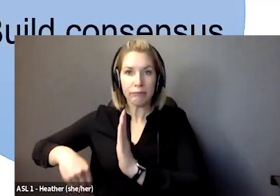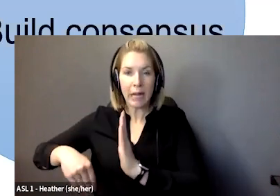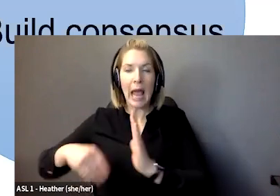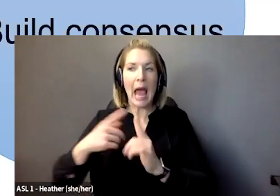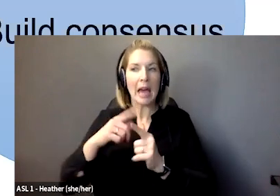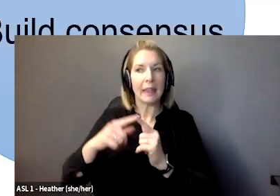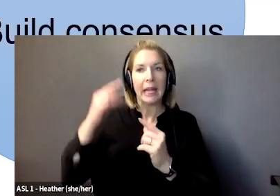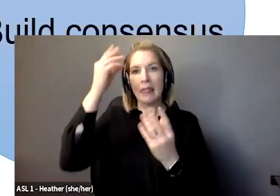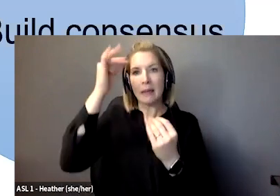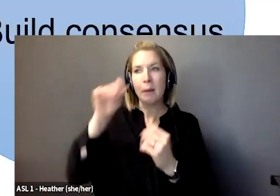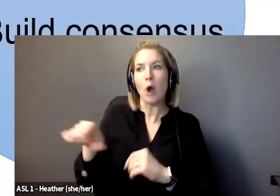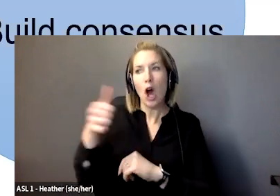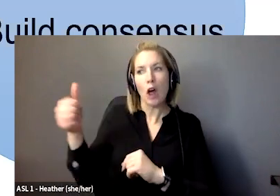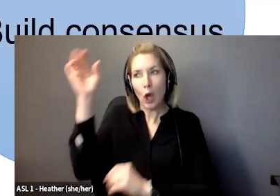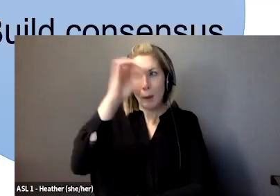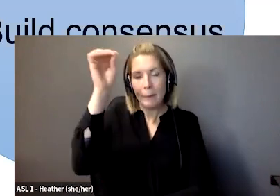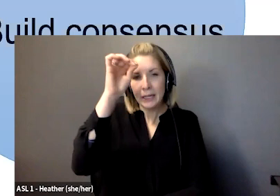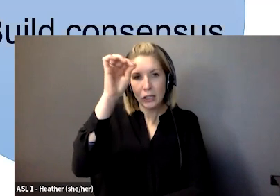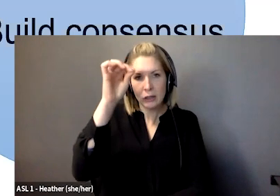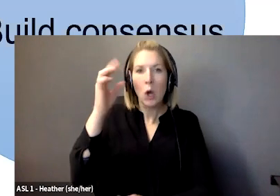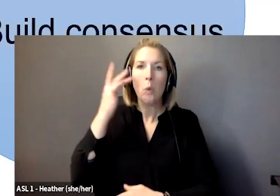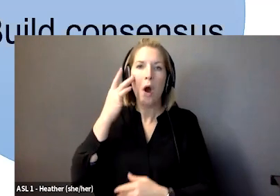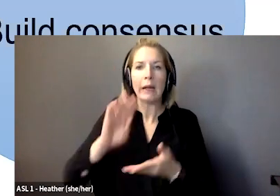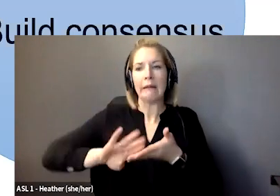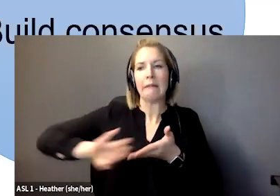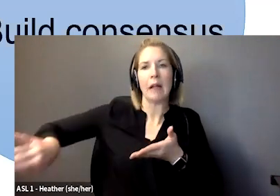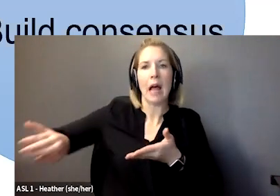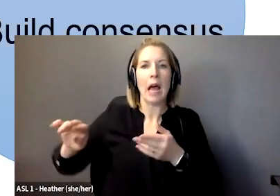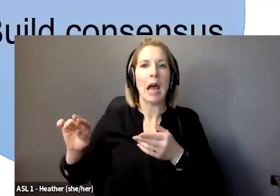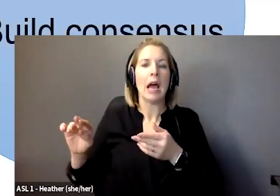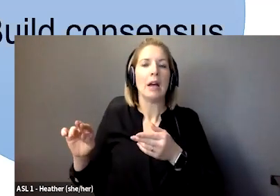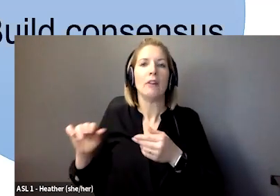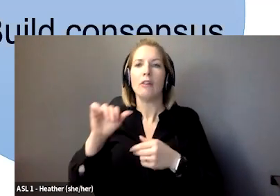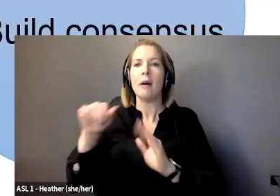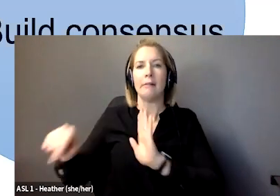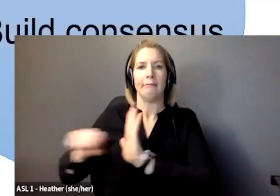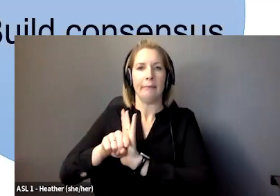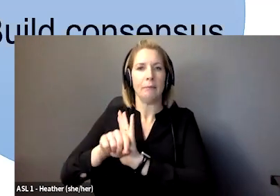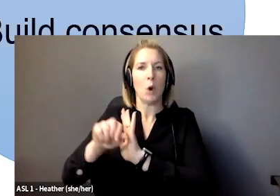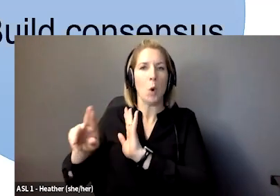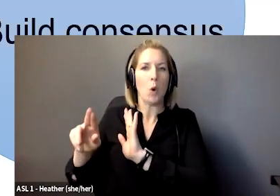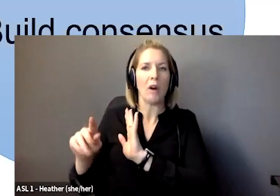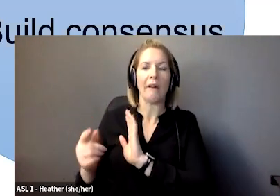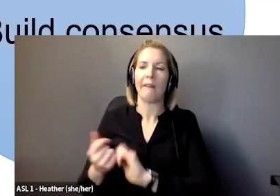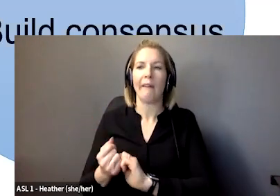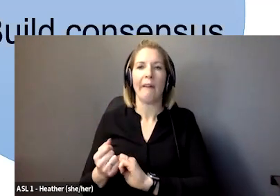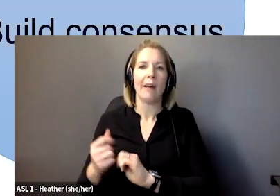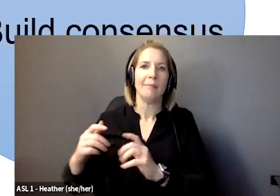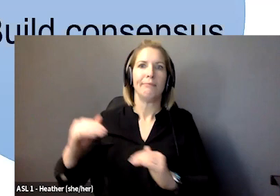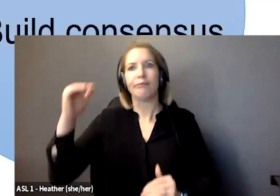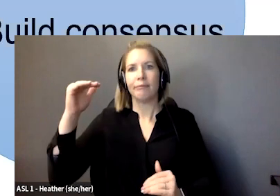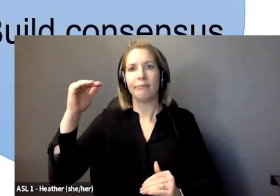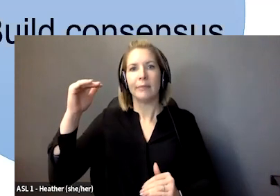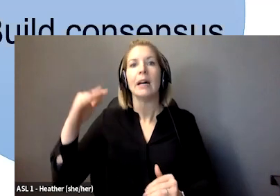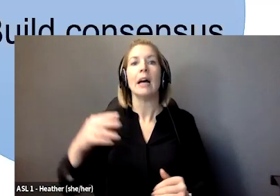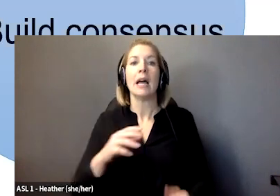opinions and evolve their own answers if needed. The Delphi survey is a well-established method that has been used in research across